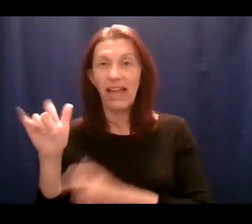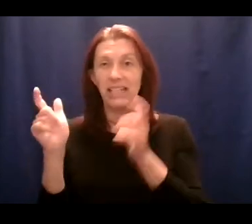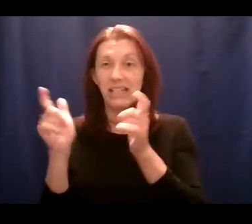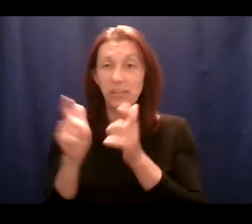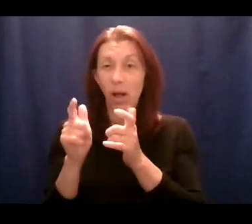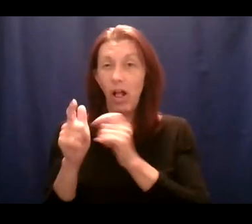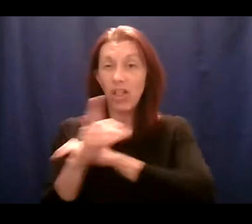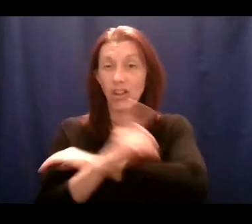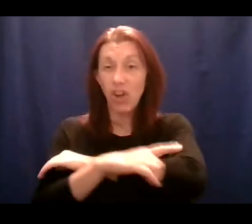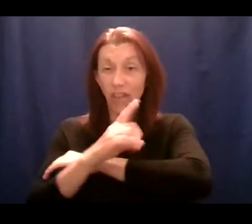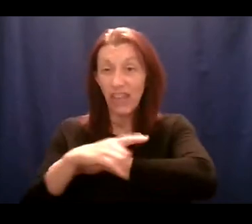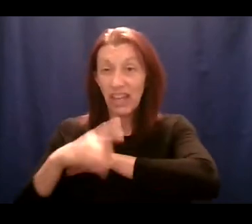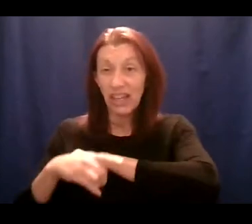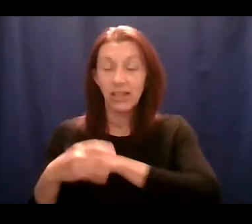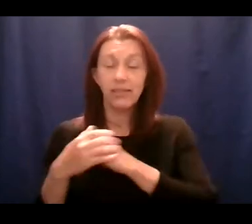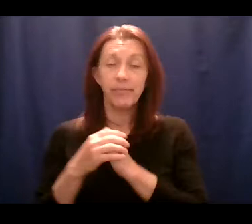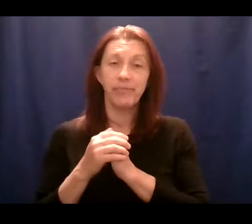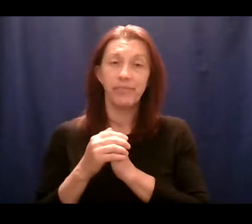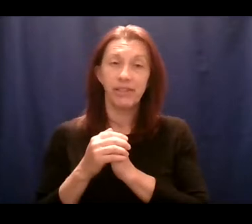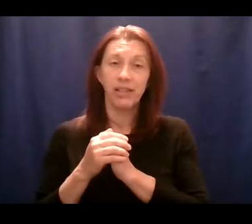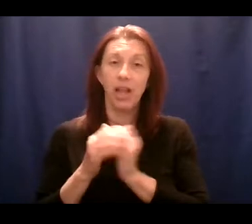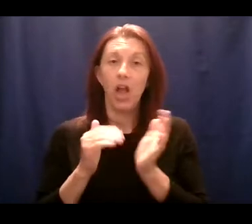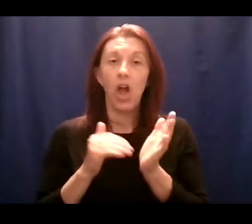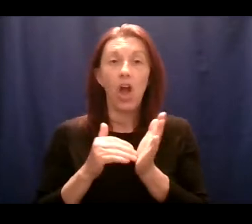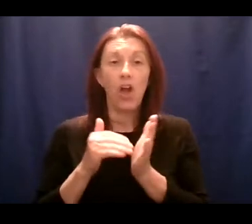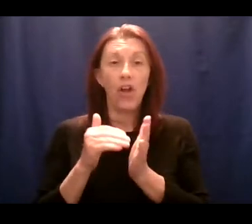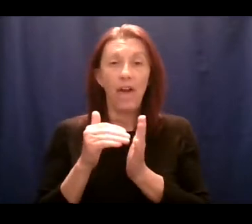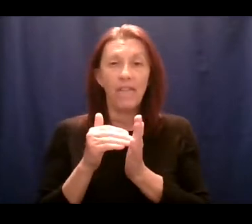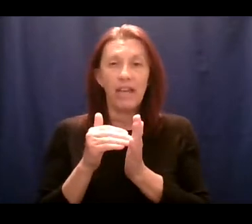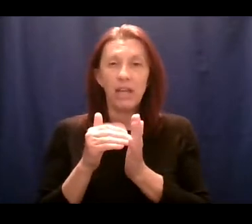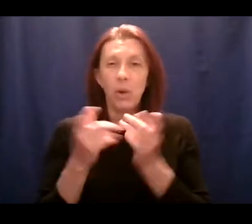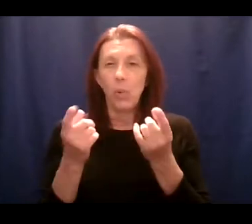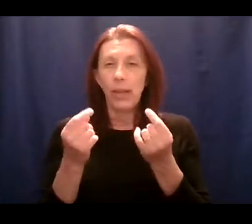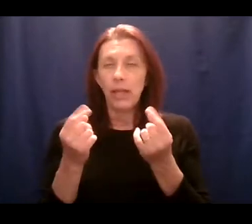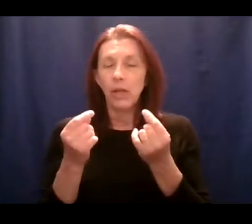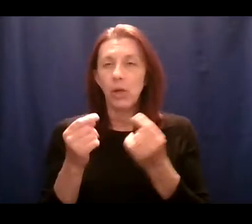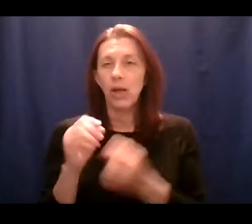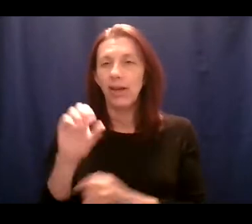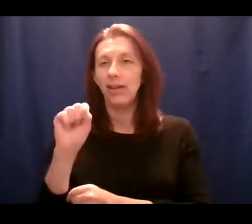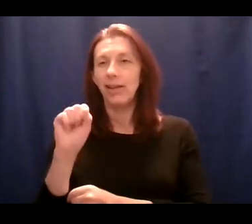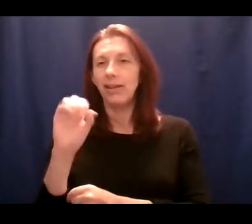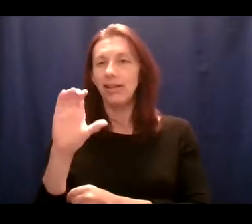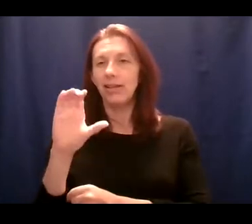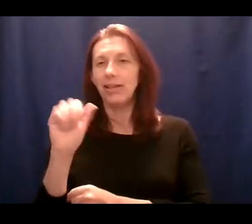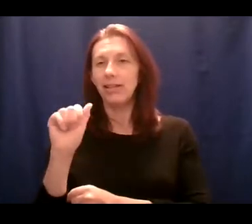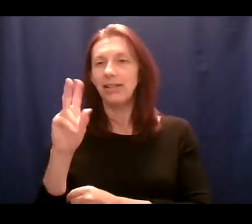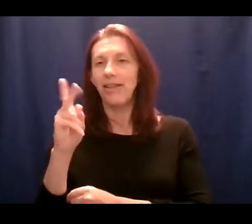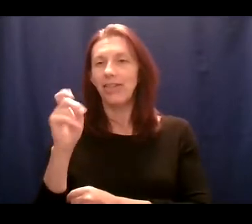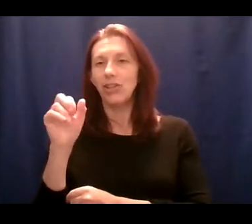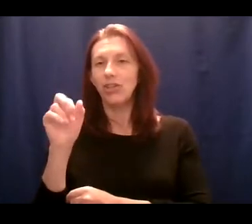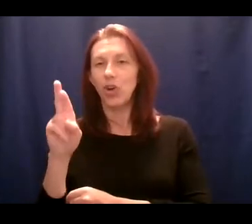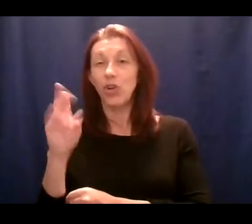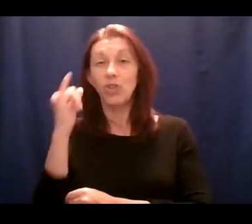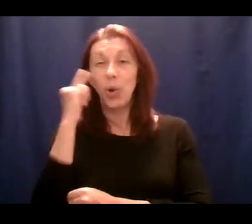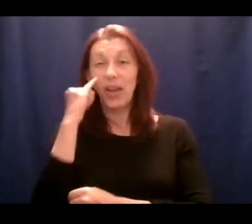if they get a chance. A lot of times, though, they were scavenging. So if that animal has already passed away, they can take bites of